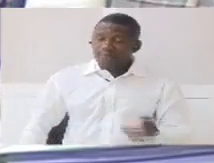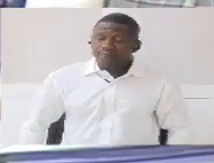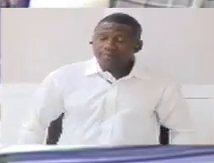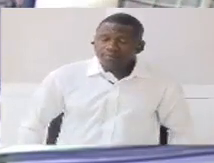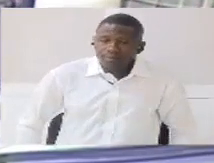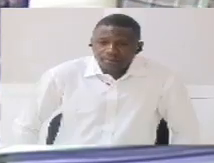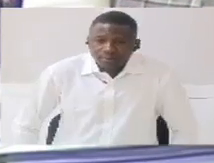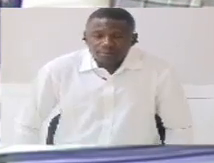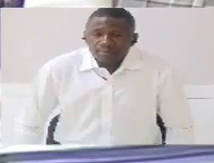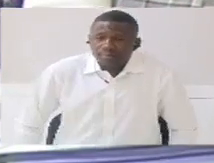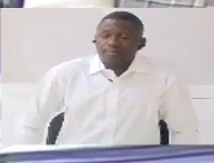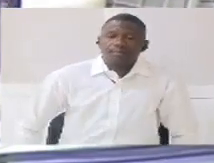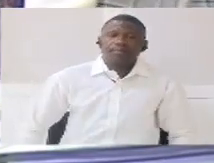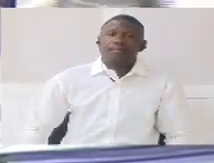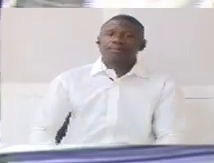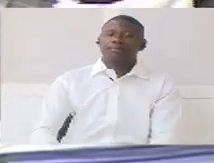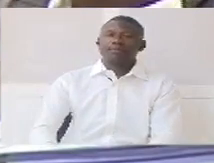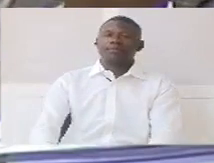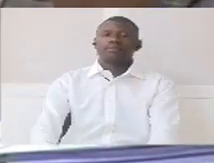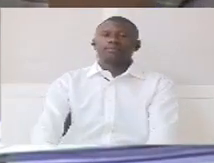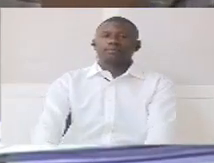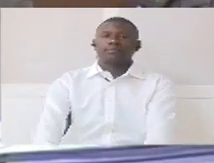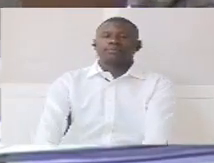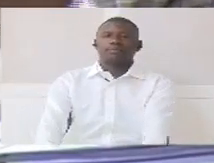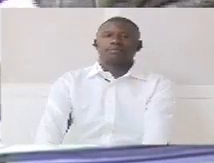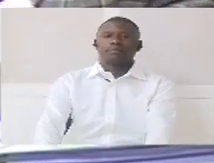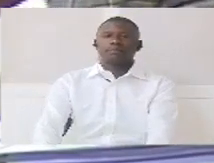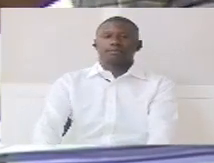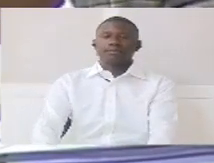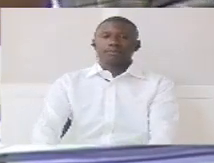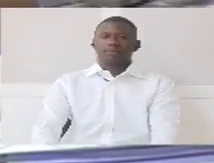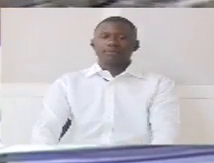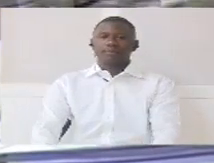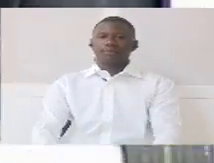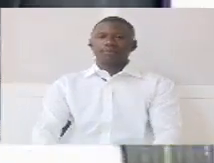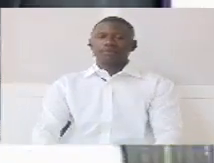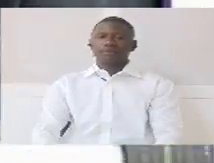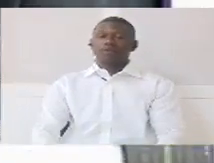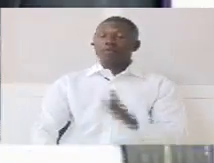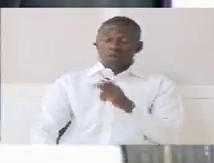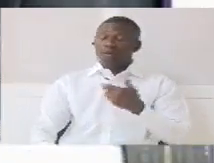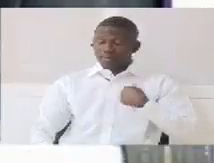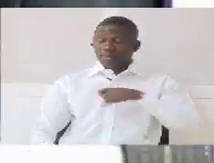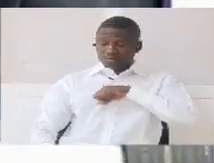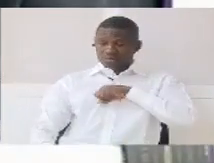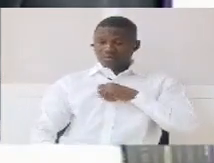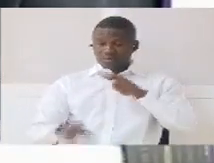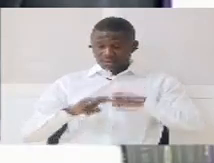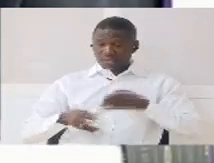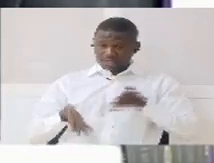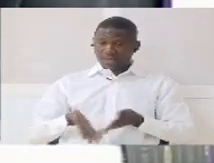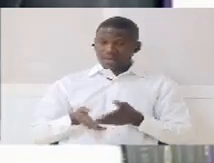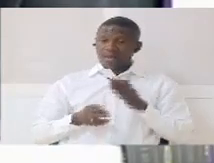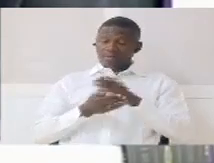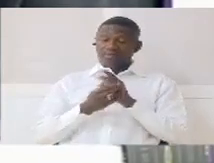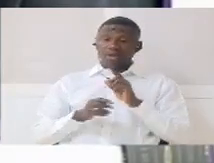foy bu kela nyanto lu tinya. Dem fon be sirin ya jani ke modo fon bem fon la fo la fo as an example. Well, my humble self sitting here,